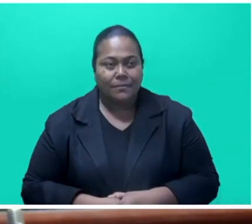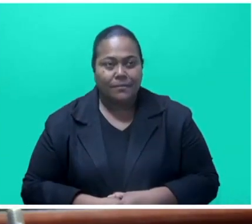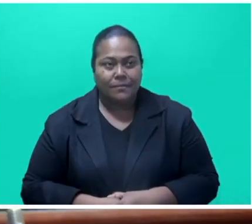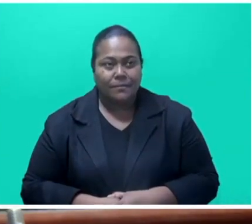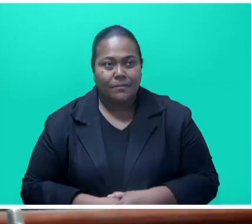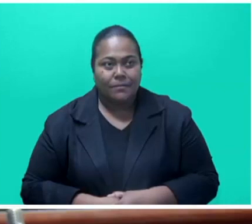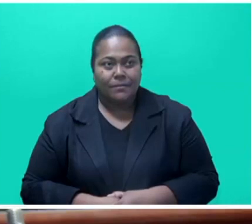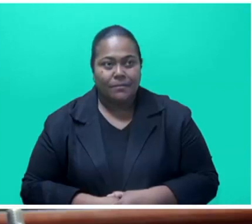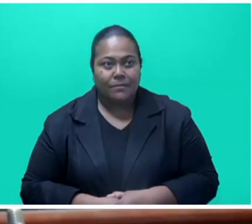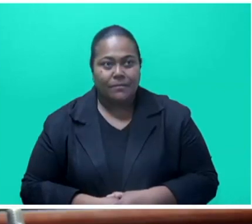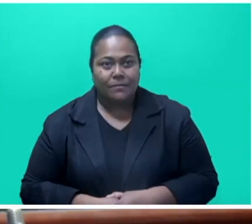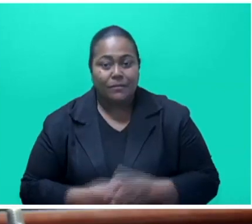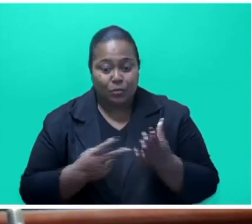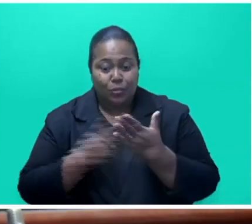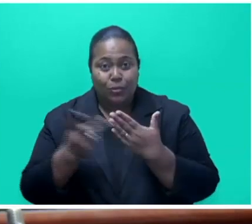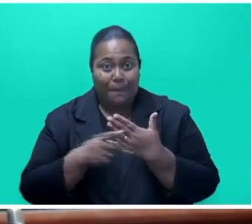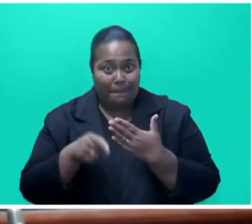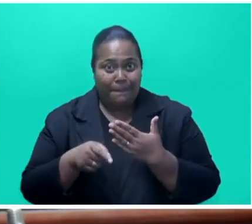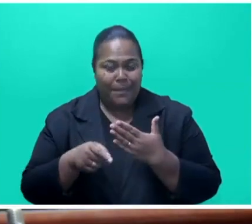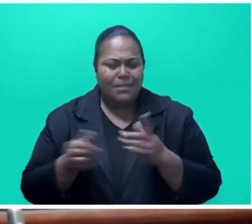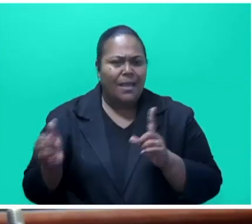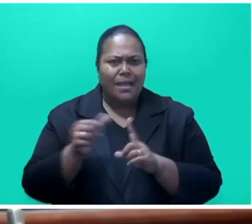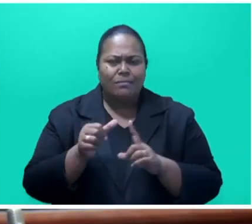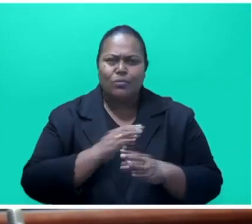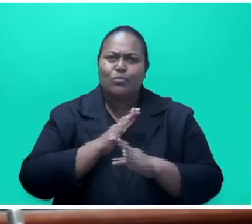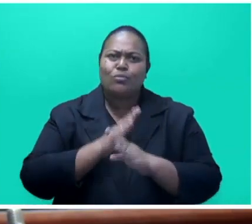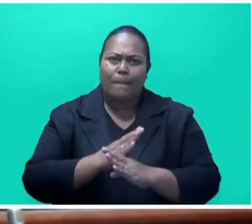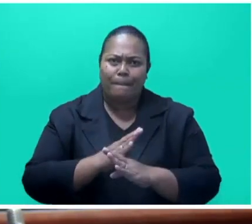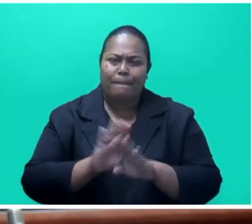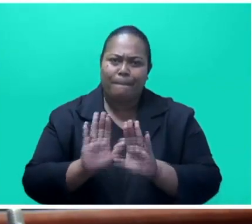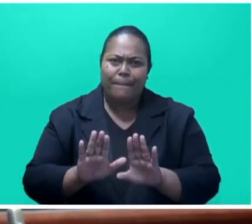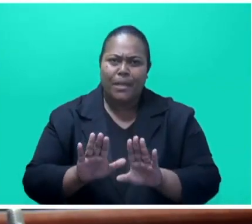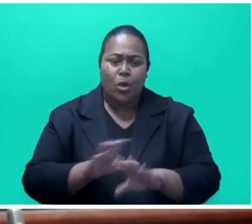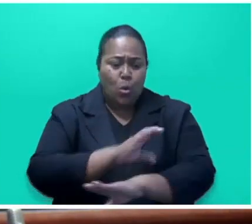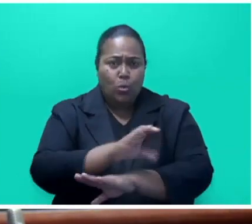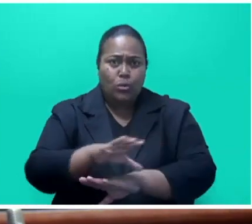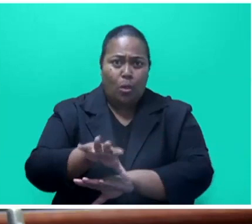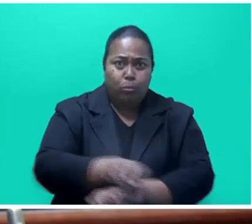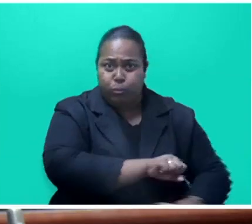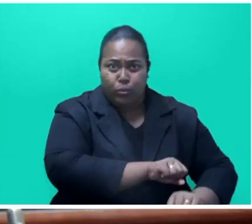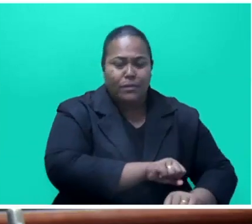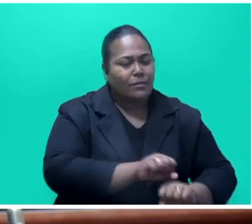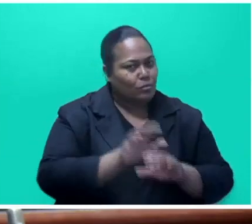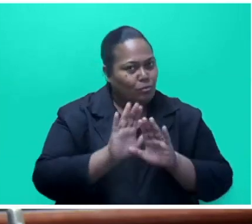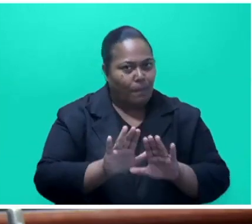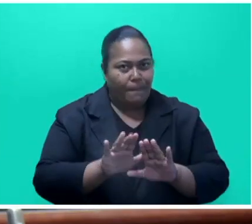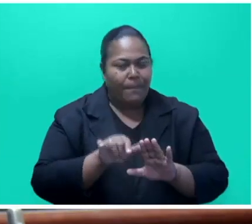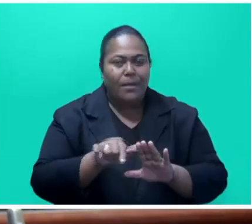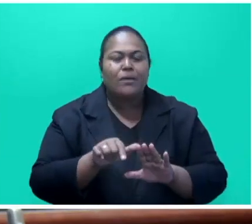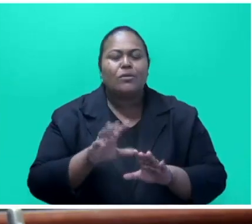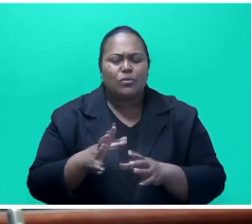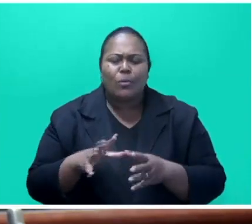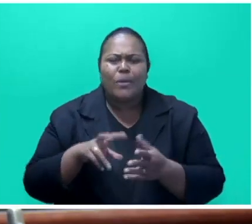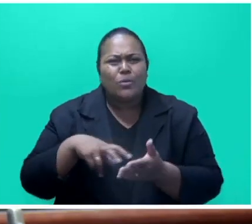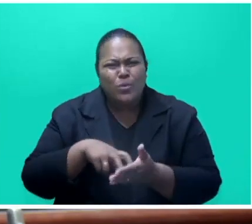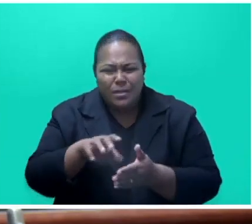aims to combat coastal erosion and reduce the vulnerability of communities to the